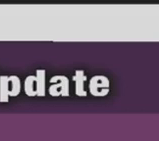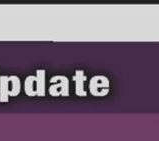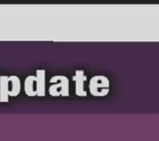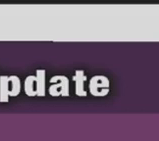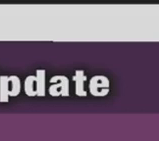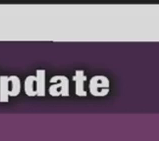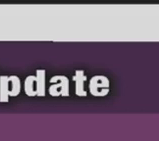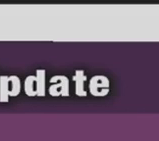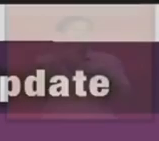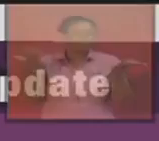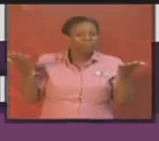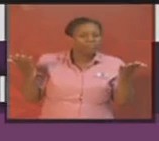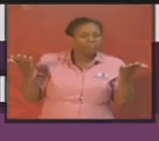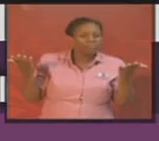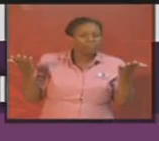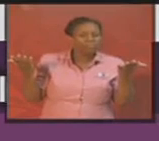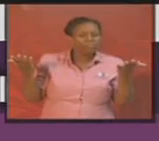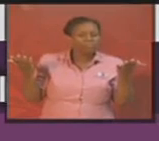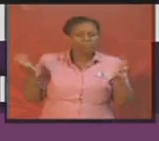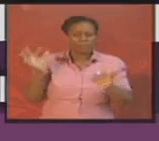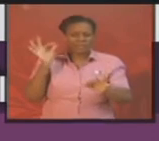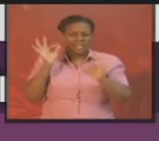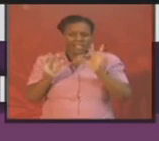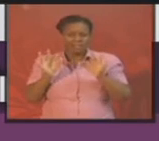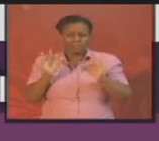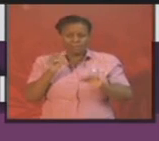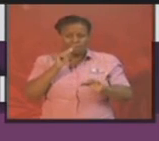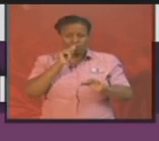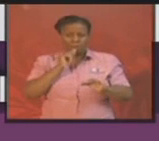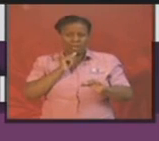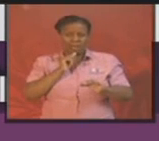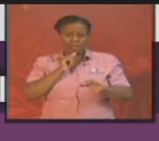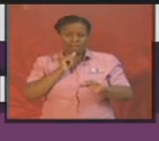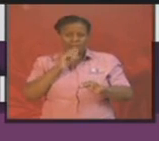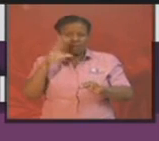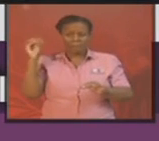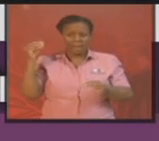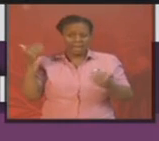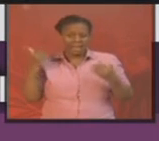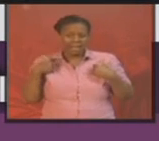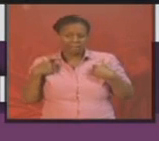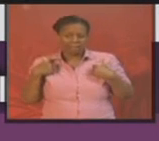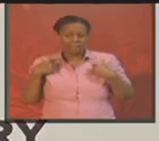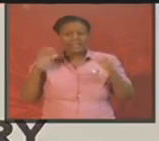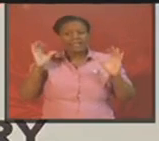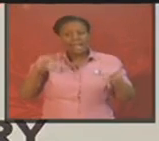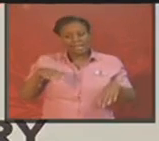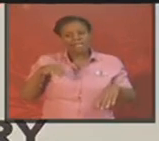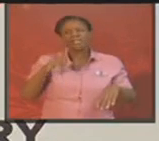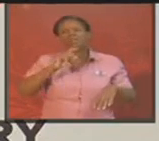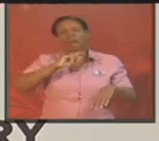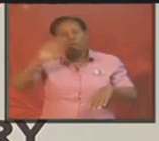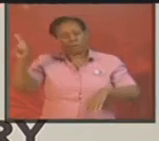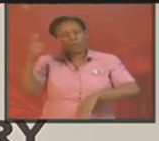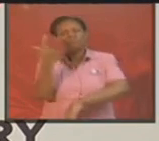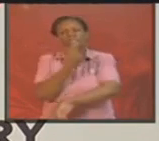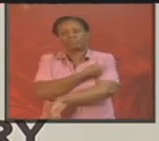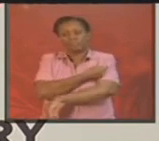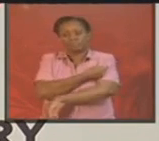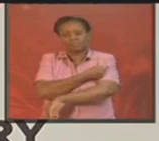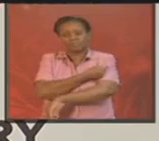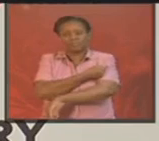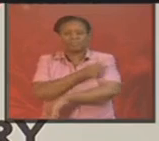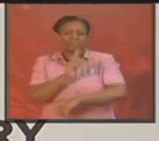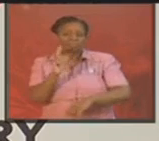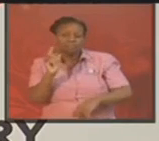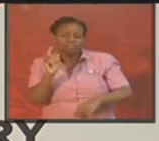their employees take vaccines in order to secure their employment? Thank you. Thank you very much. So you have three questions